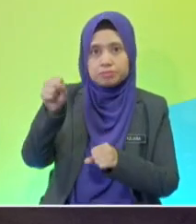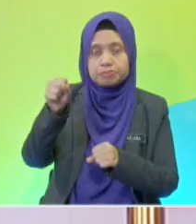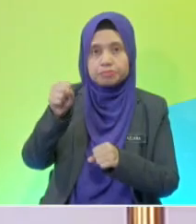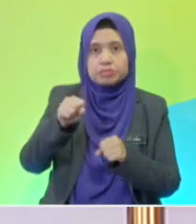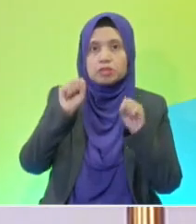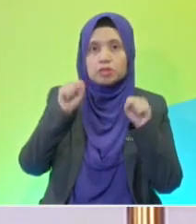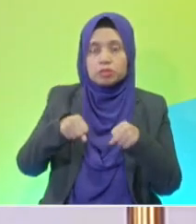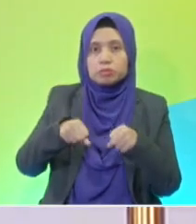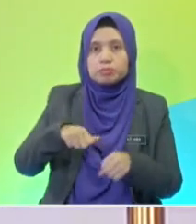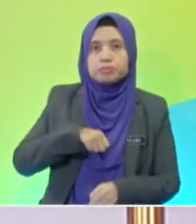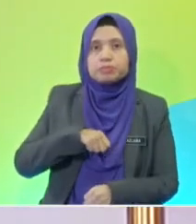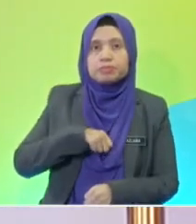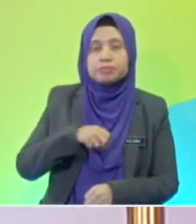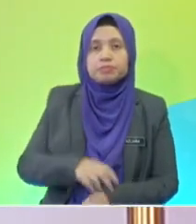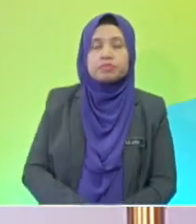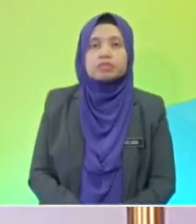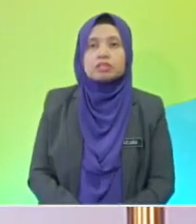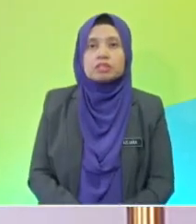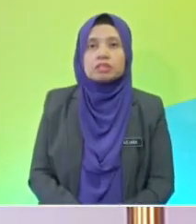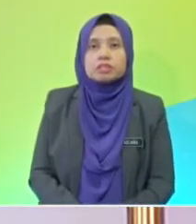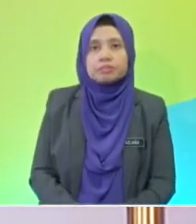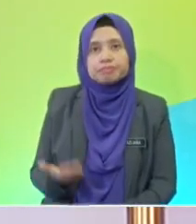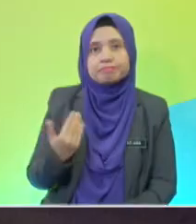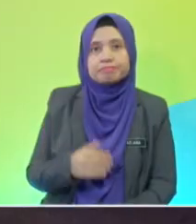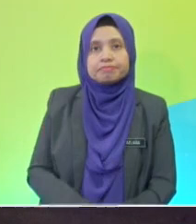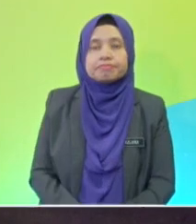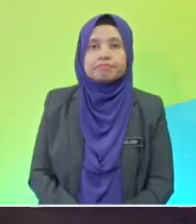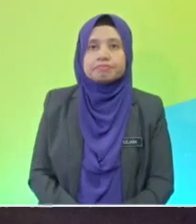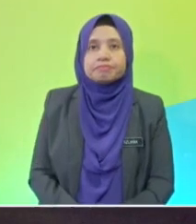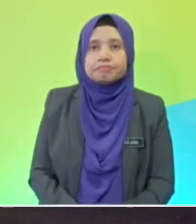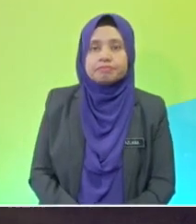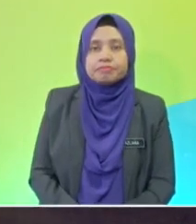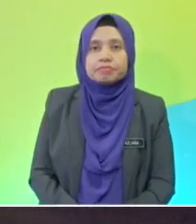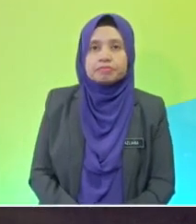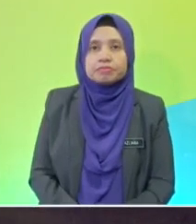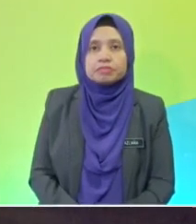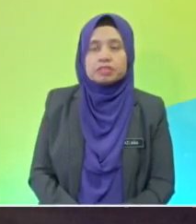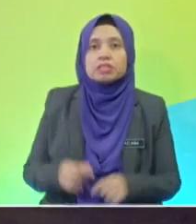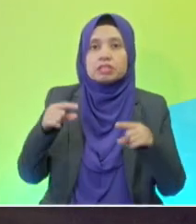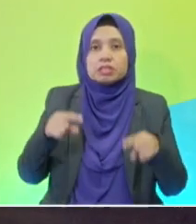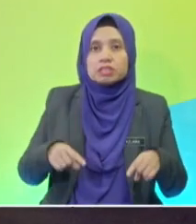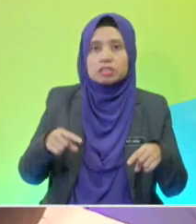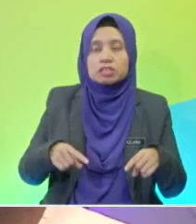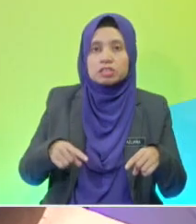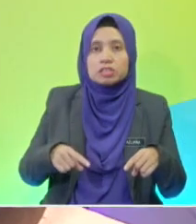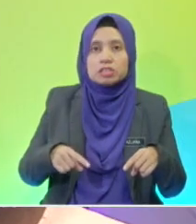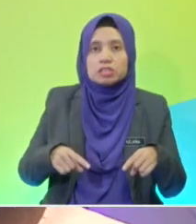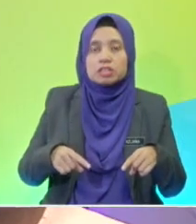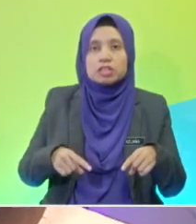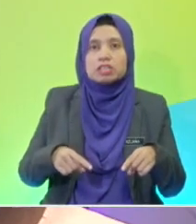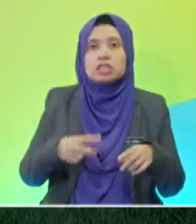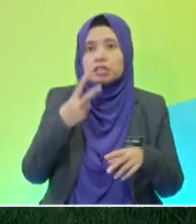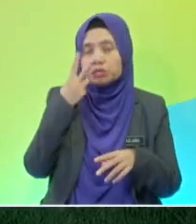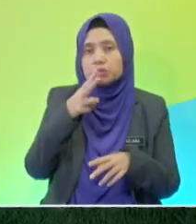can create your own, right? Okay, so let's go, teacher. Okay, alright. So this will be referring to your Pulse 2 textbook on